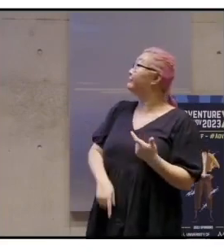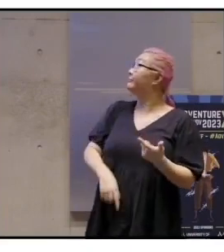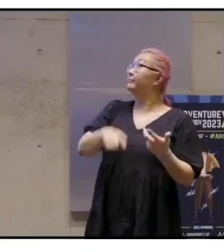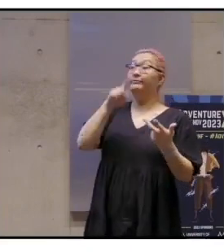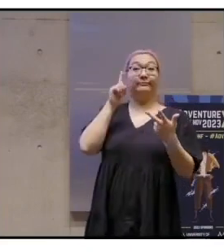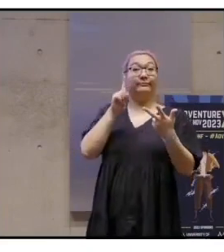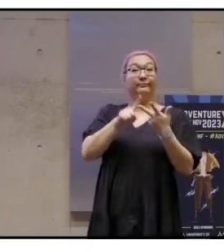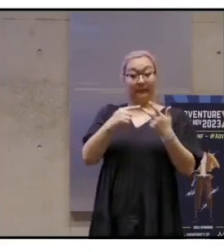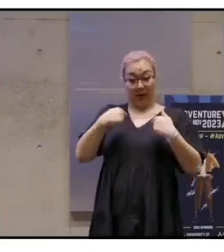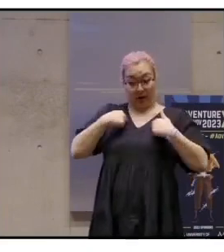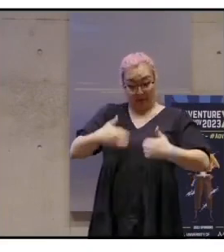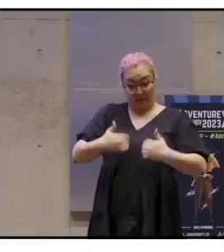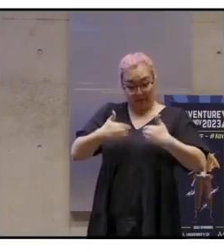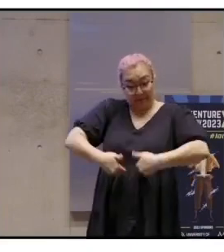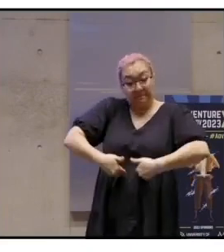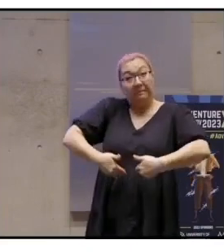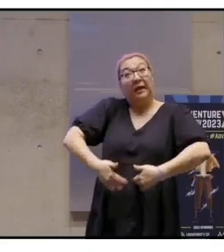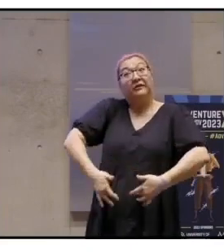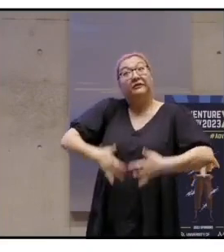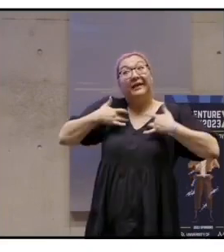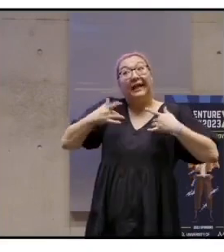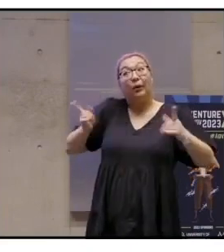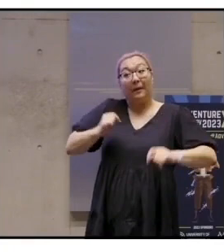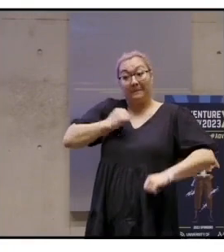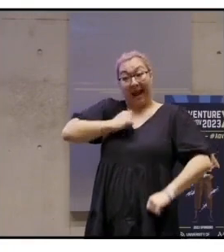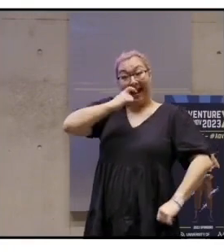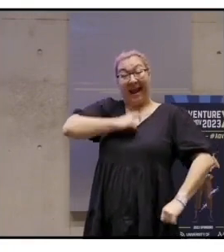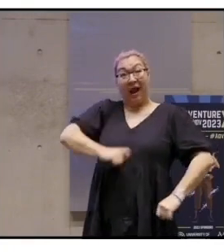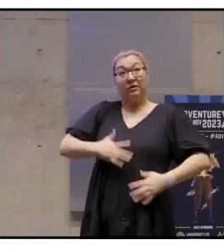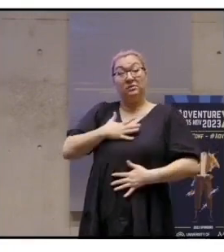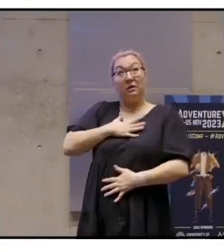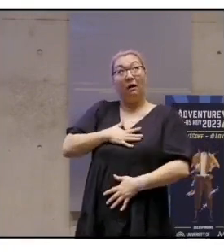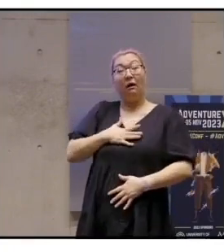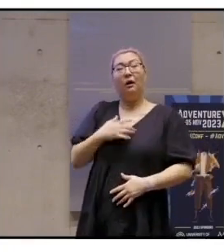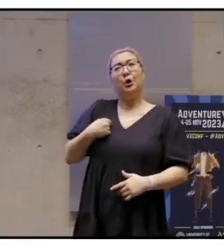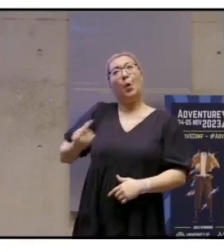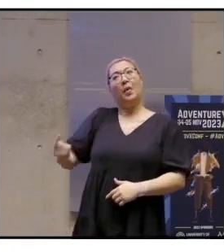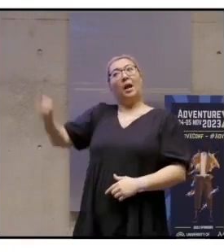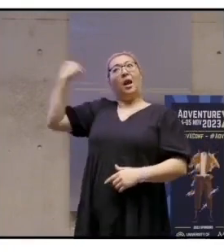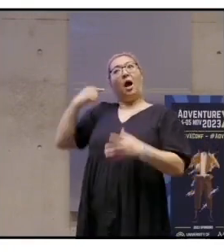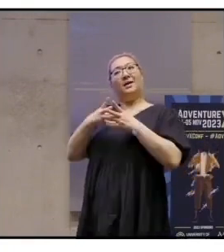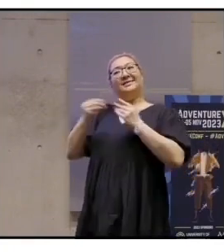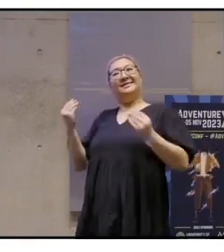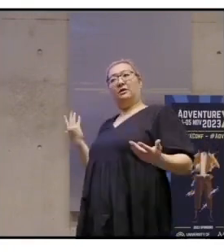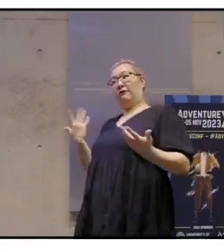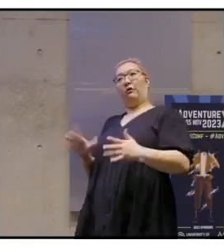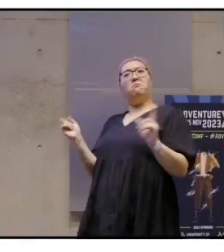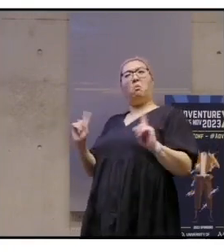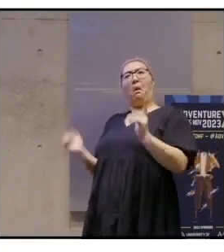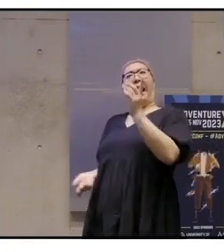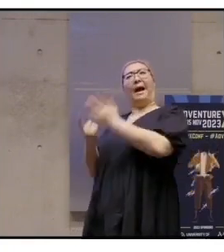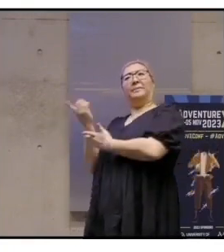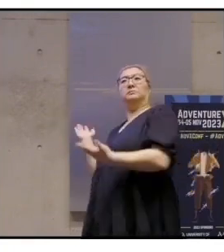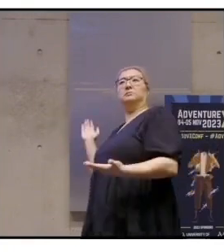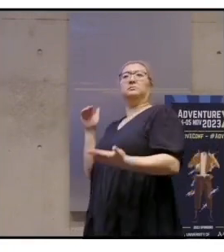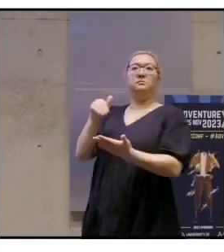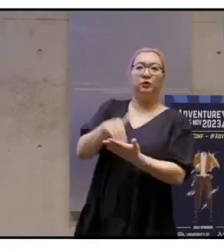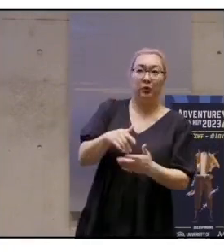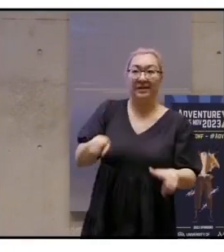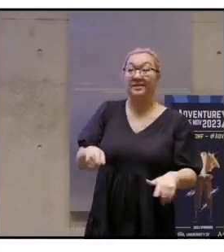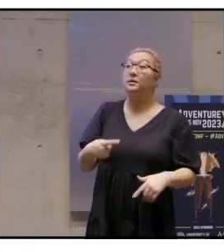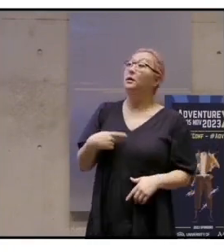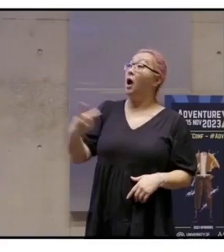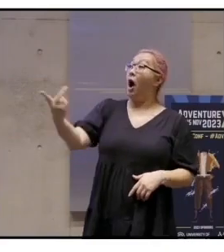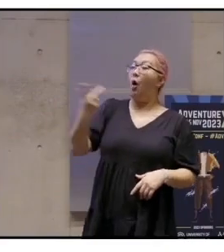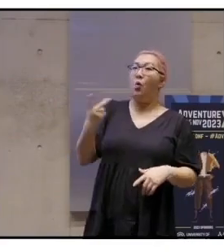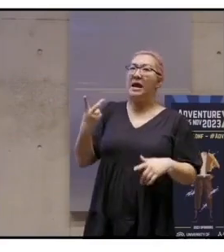just happened? Where is my character coming from in the scene just before this or in the situation before this? Are we gearing up for a fight or